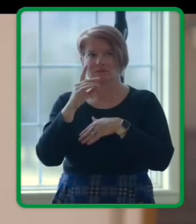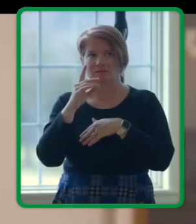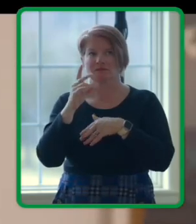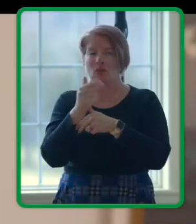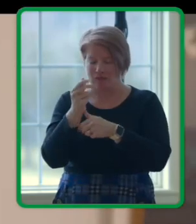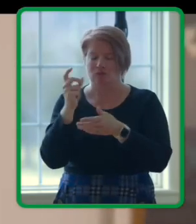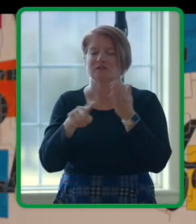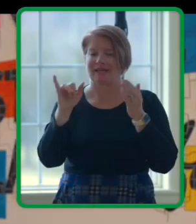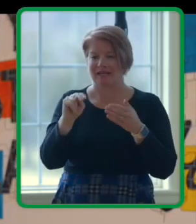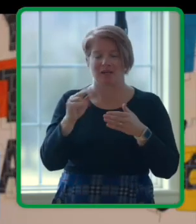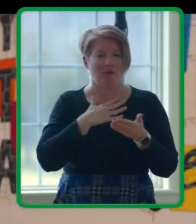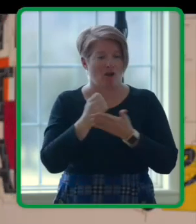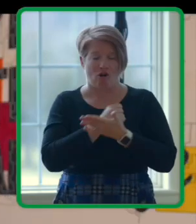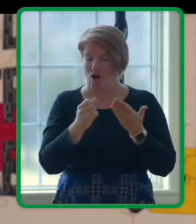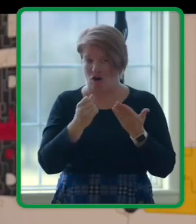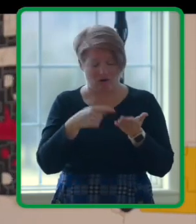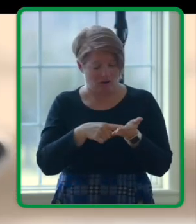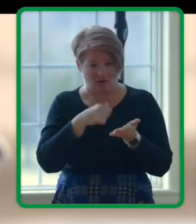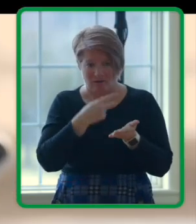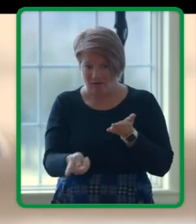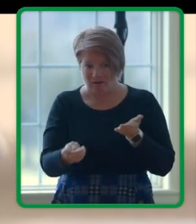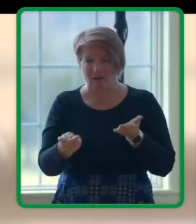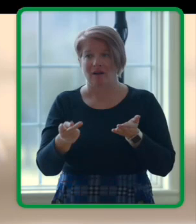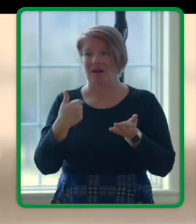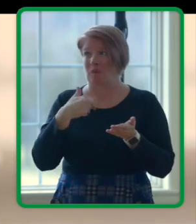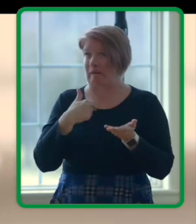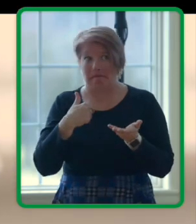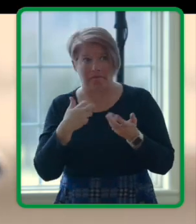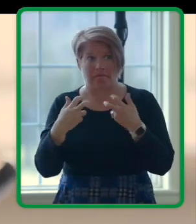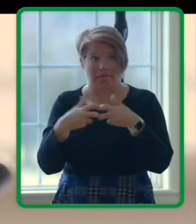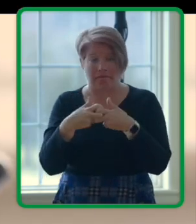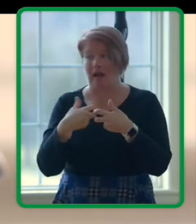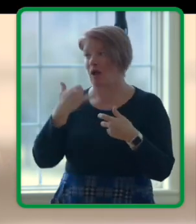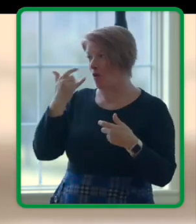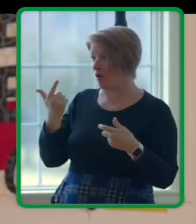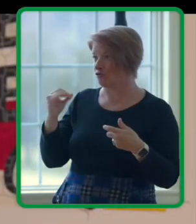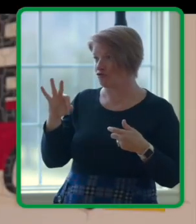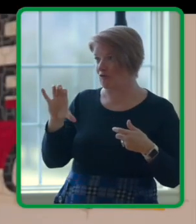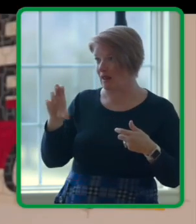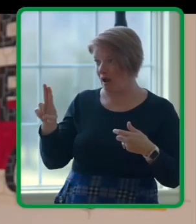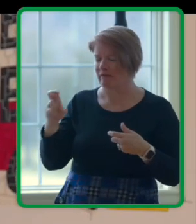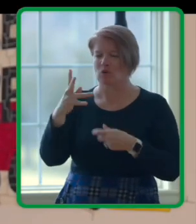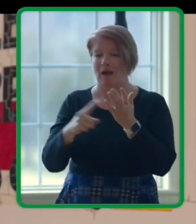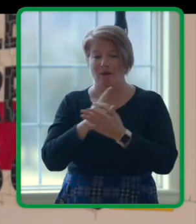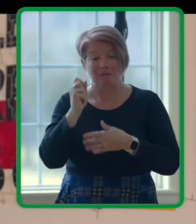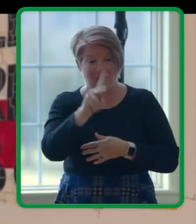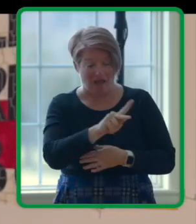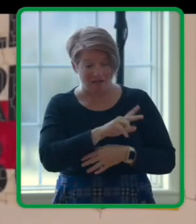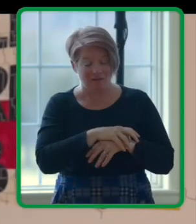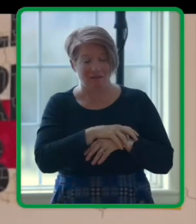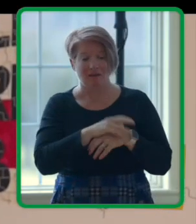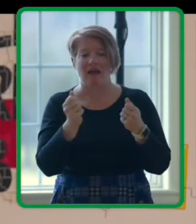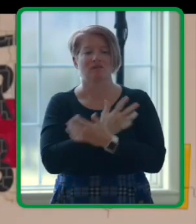our hotel stay. I immediately called Greylock. Within a matter of hours, I went back to the front desk. All